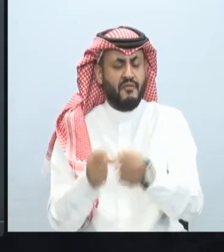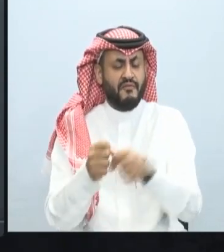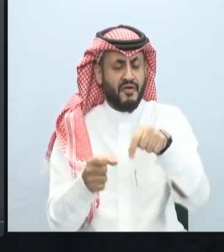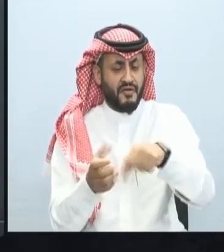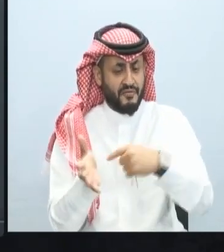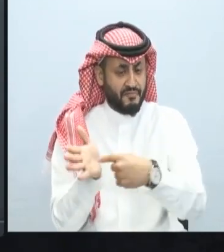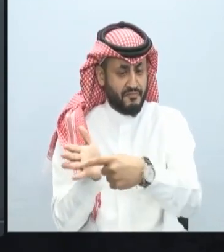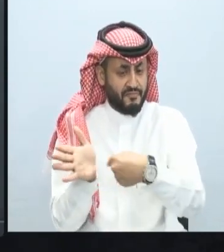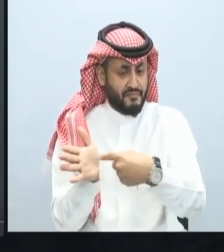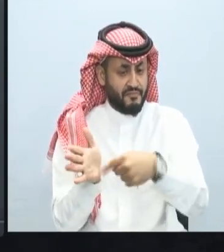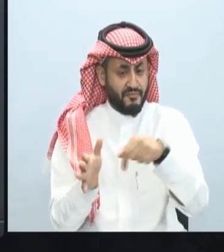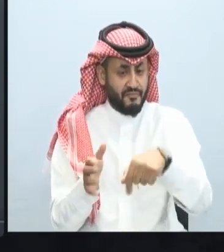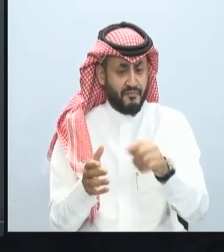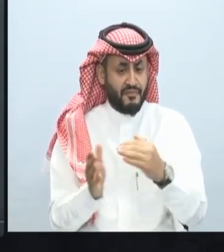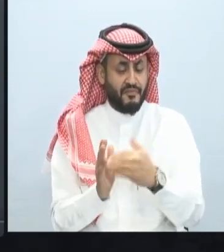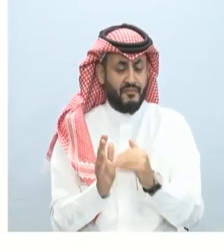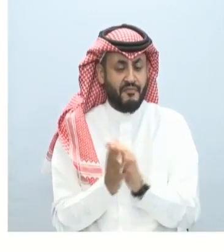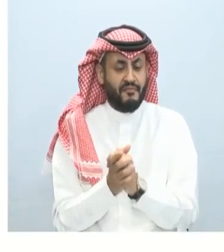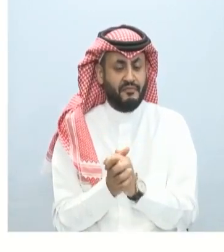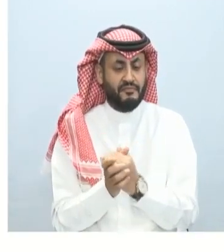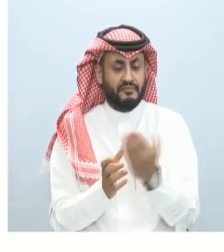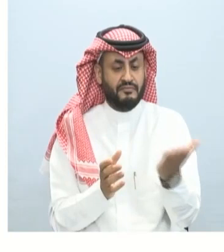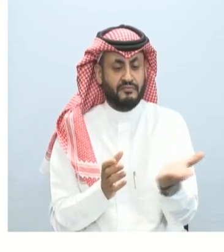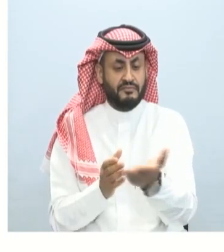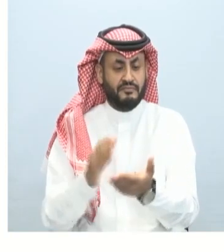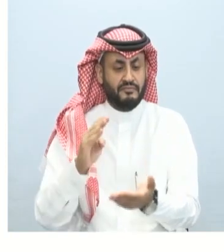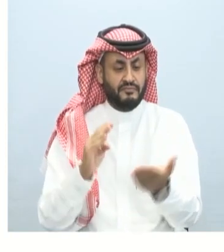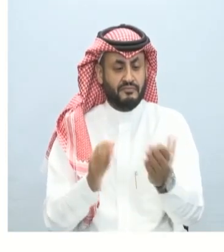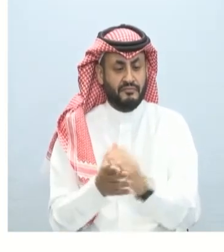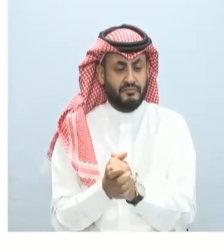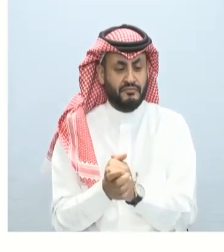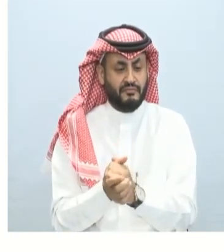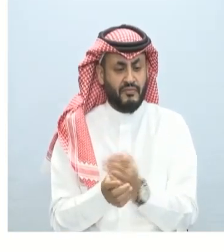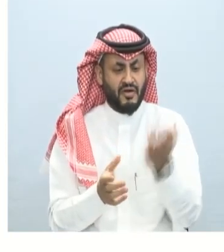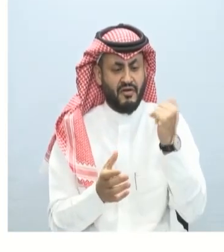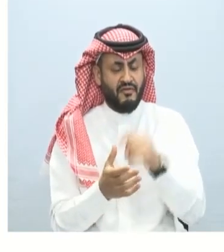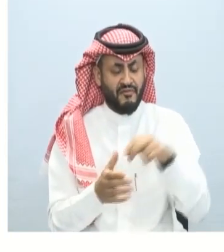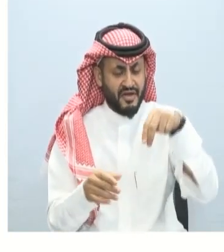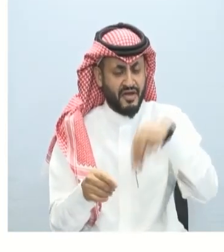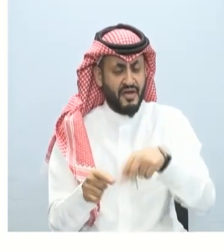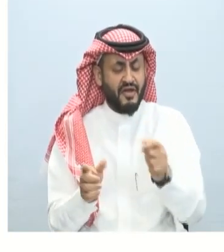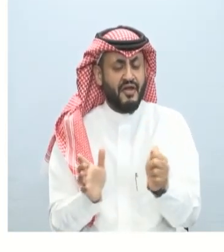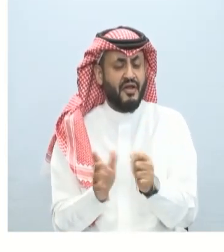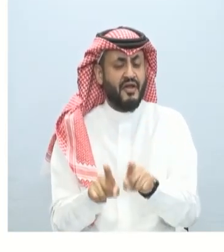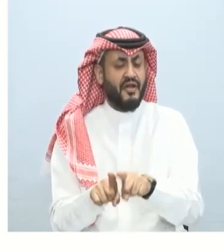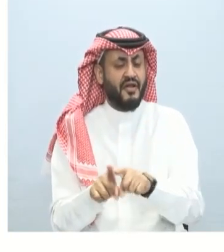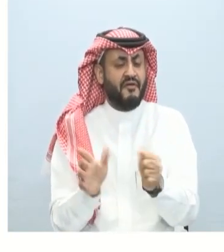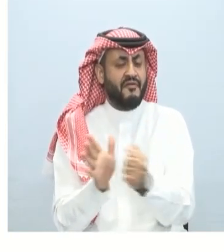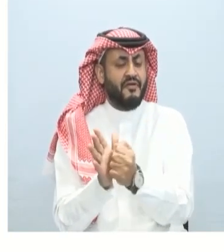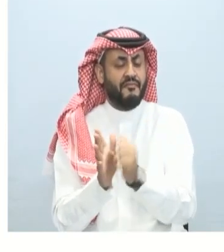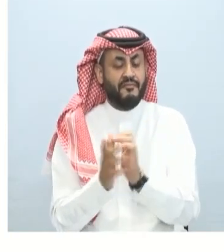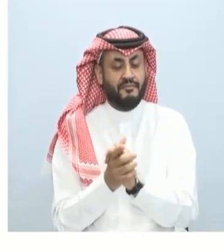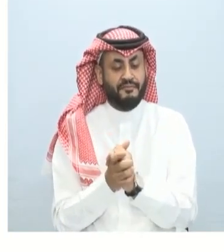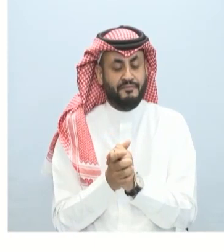the underlined part here. So we can also here write, he was used to having her in the